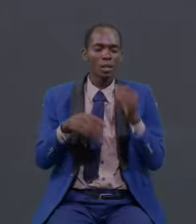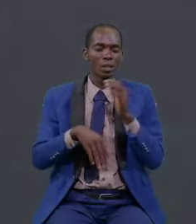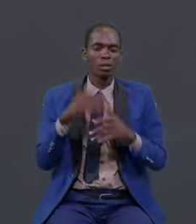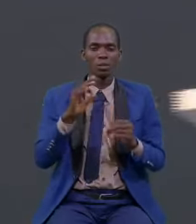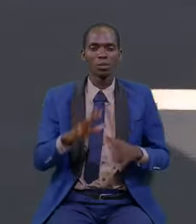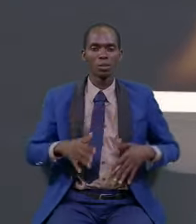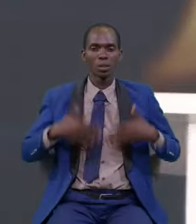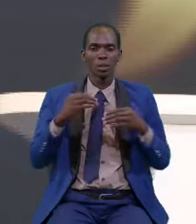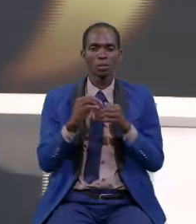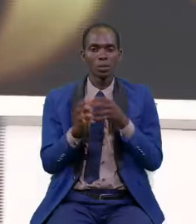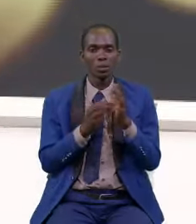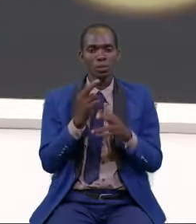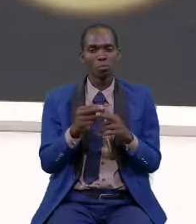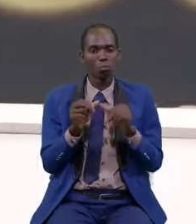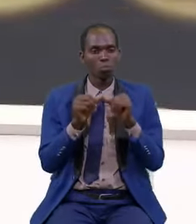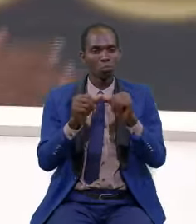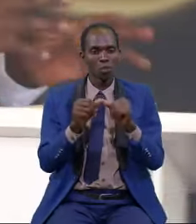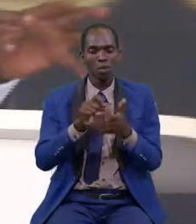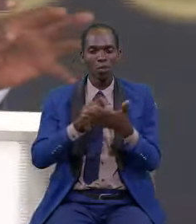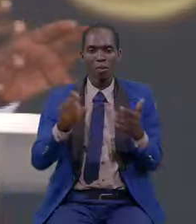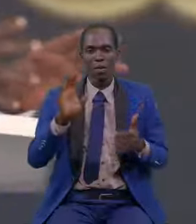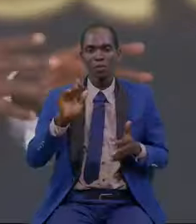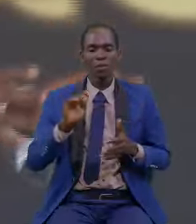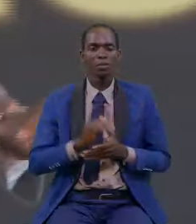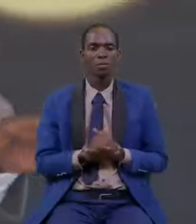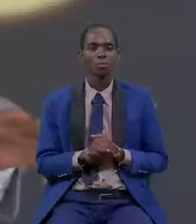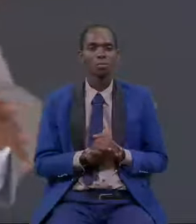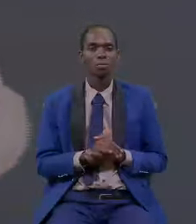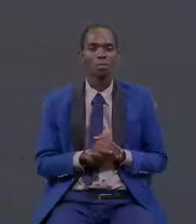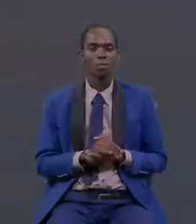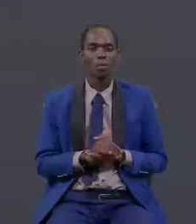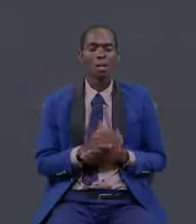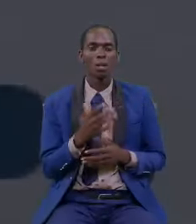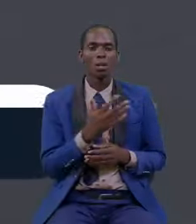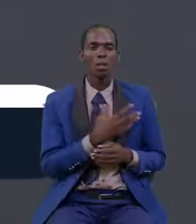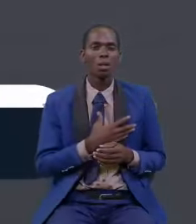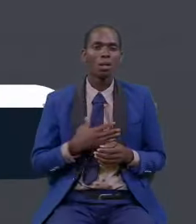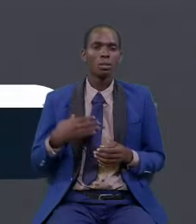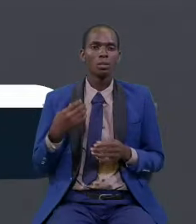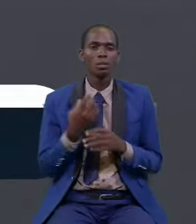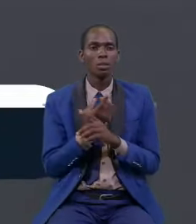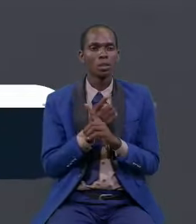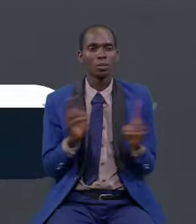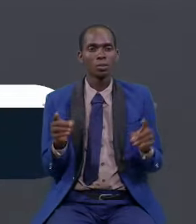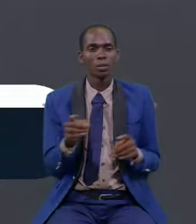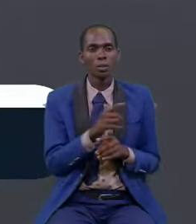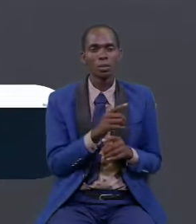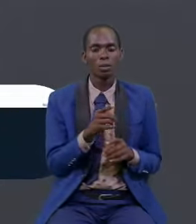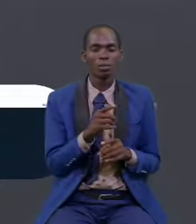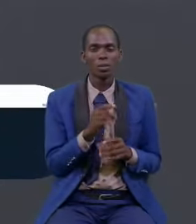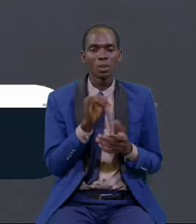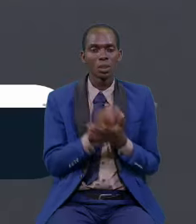15. In verse 15, and deliver them, that's the deliverer,